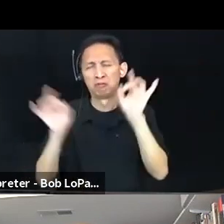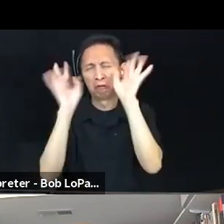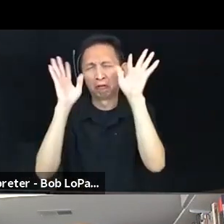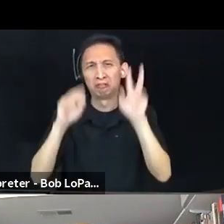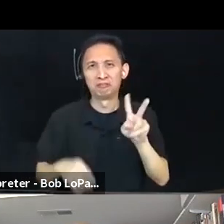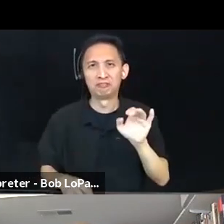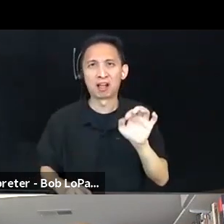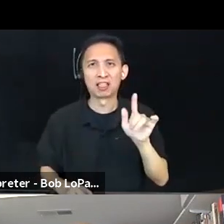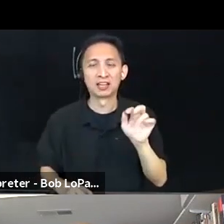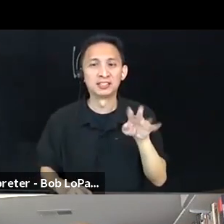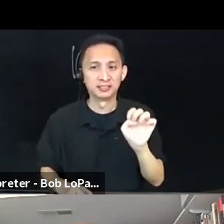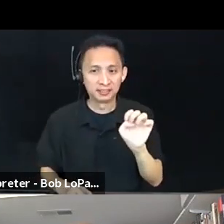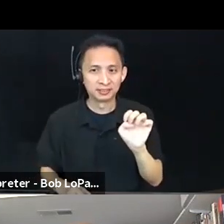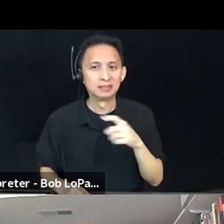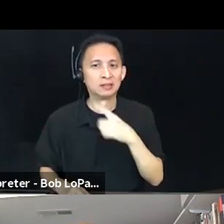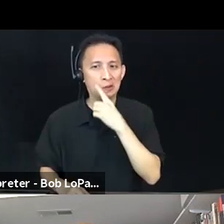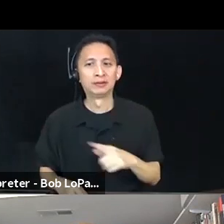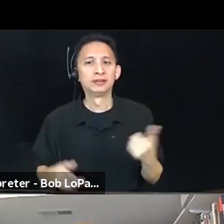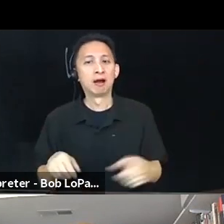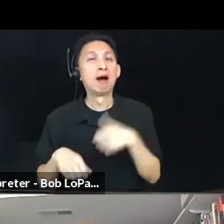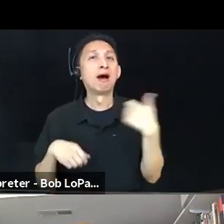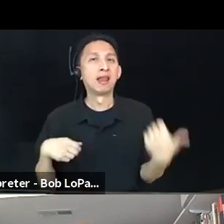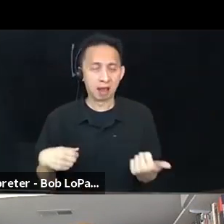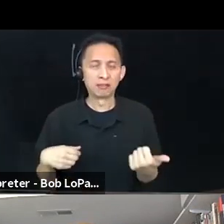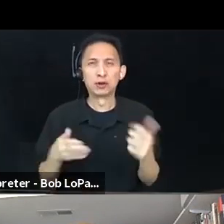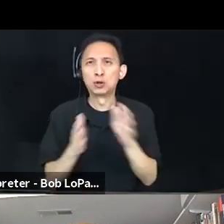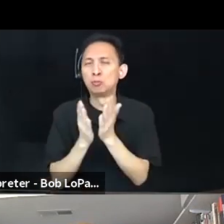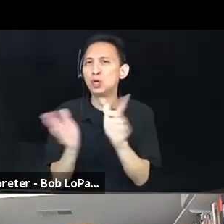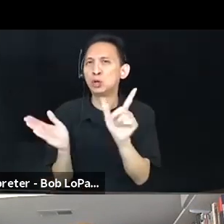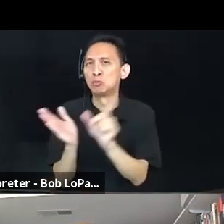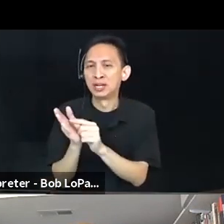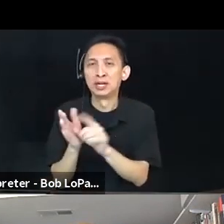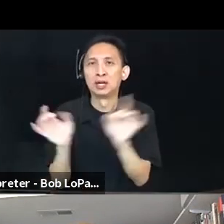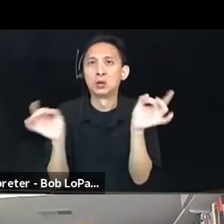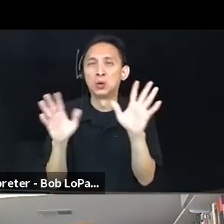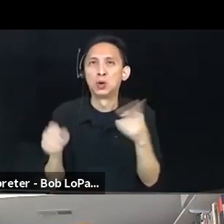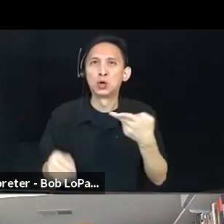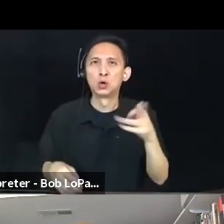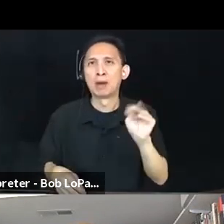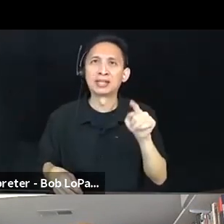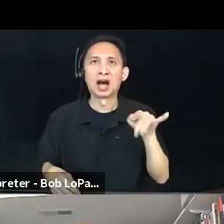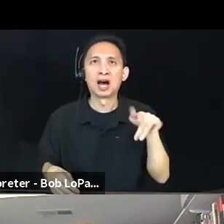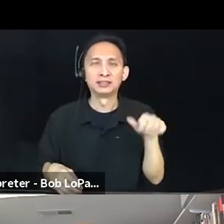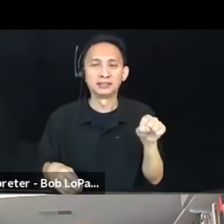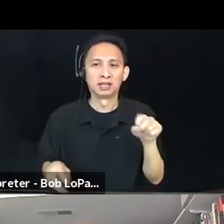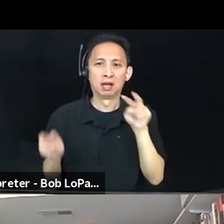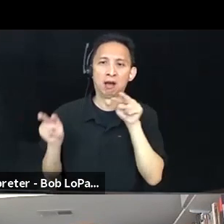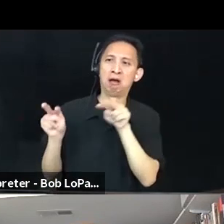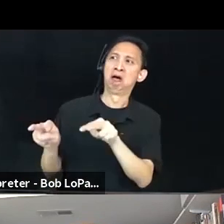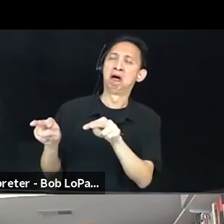book next year, Ecce Humanitas, Beholding the Pain of Humanity, that